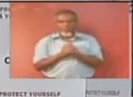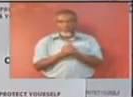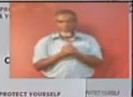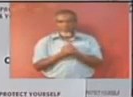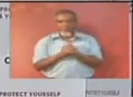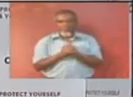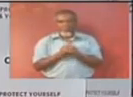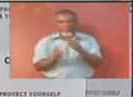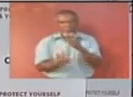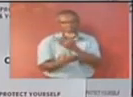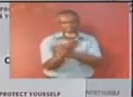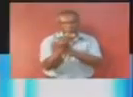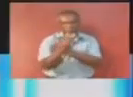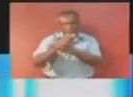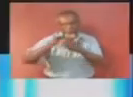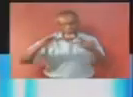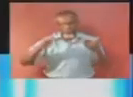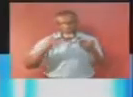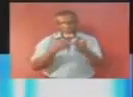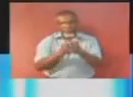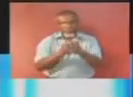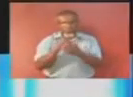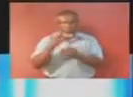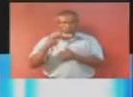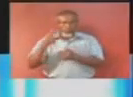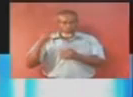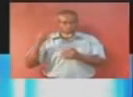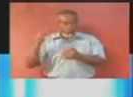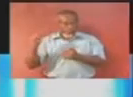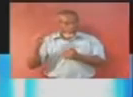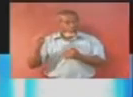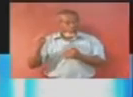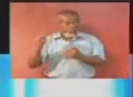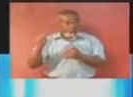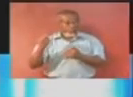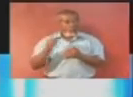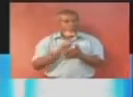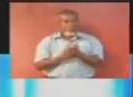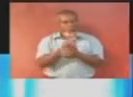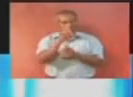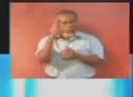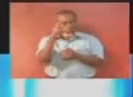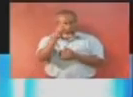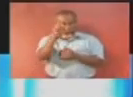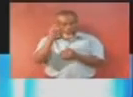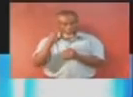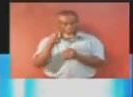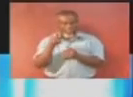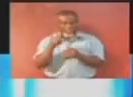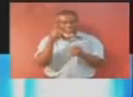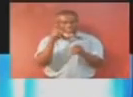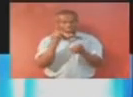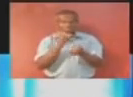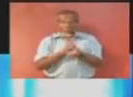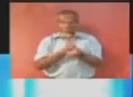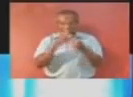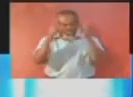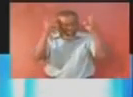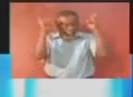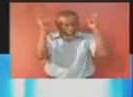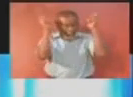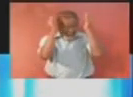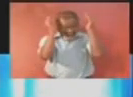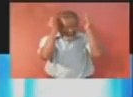Good morning to everyone. Whitfield Turner from I-95.5. My first question, Dr. Hines, are you